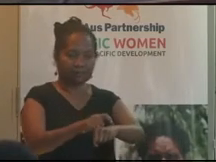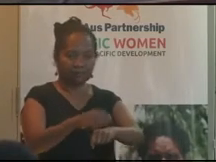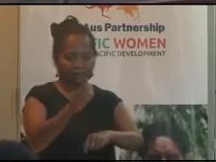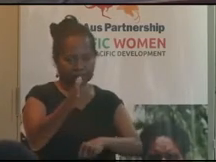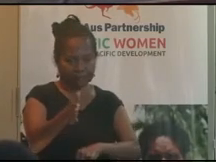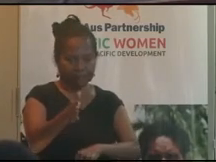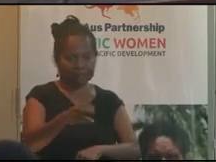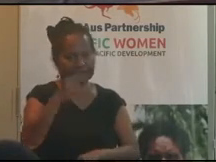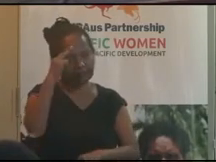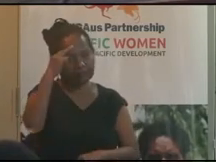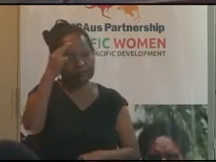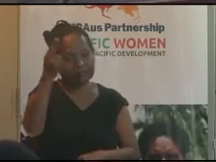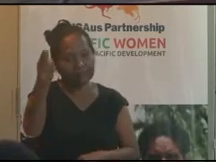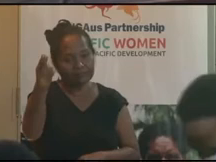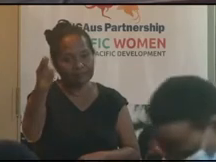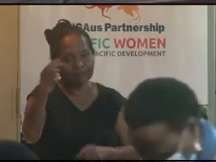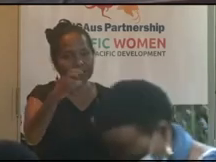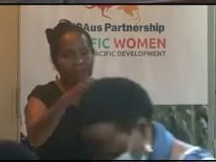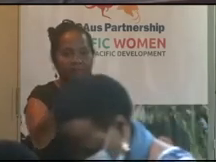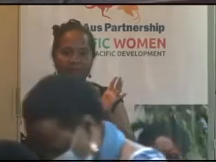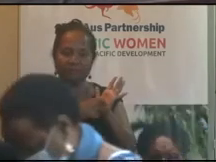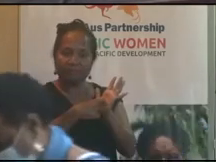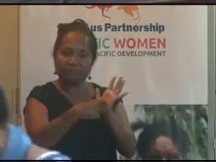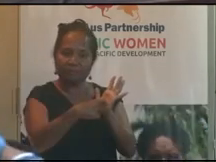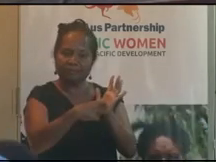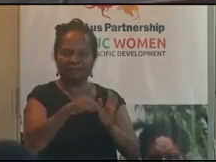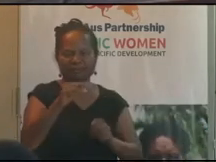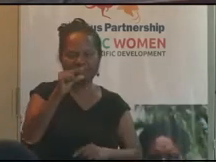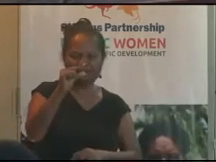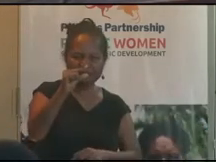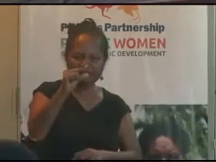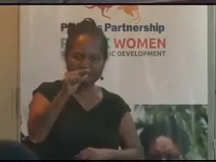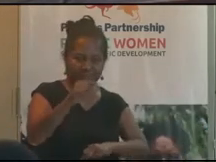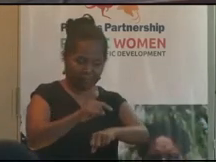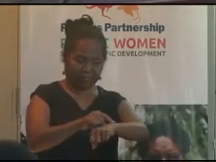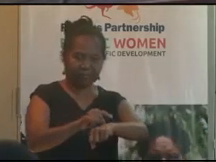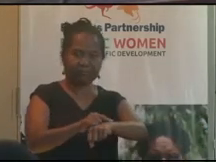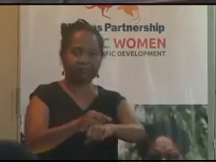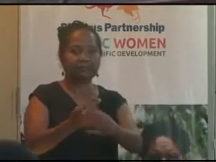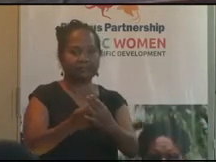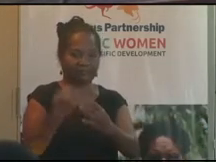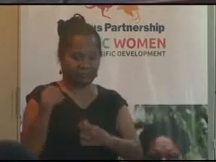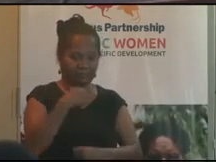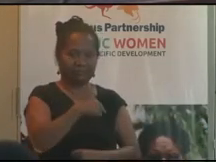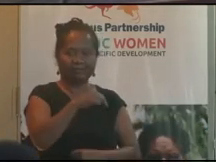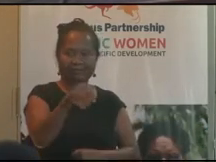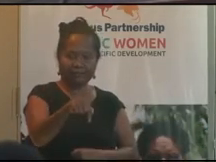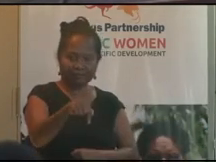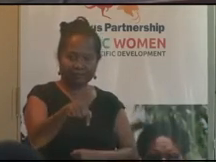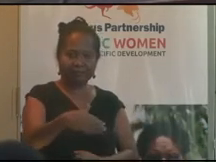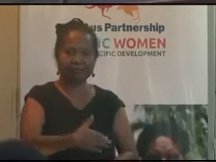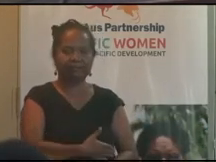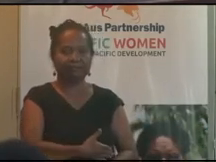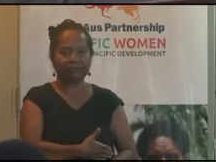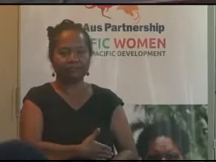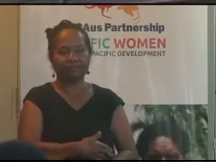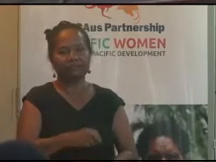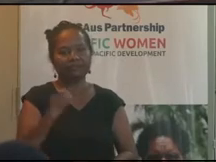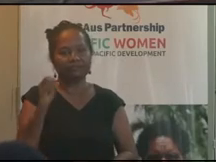it. I understand that Dr. Kwa has a very limited amount of time with us here this morning.